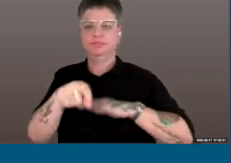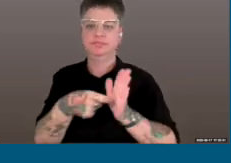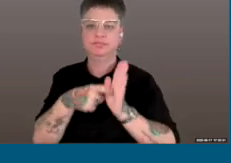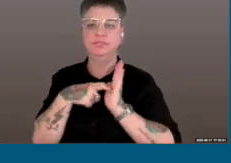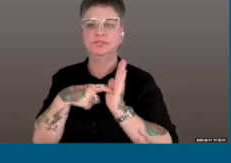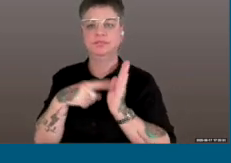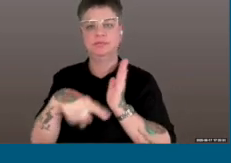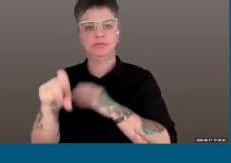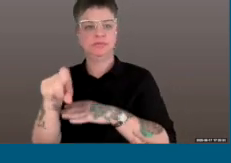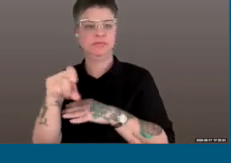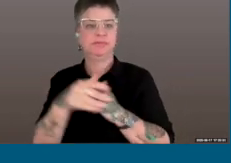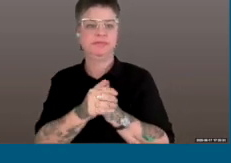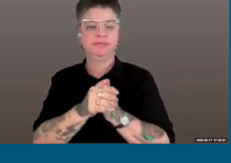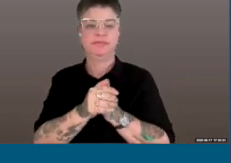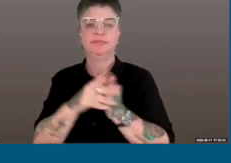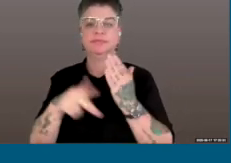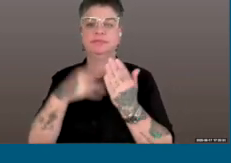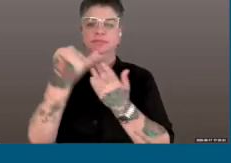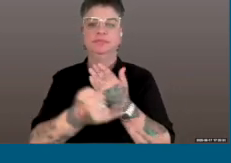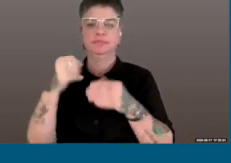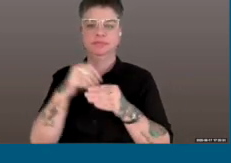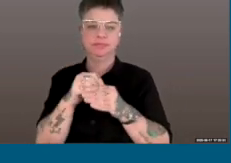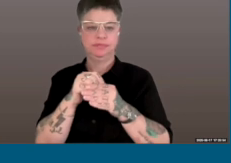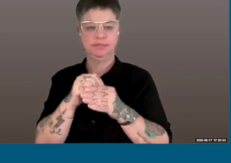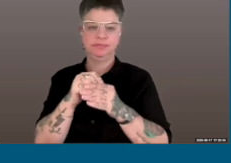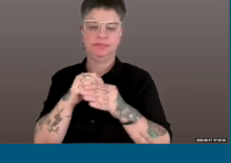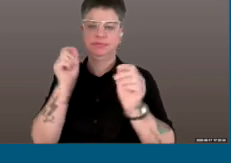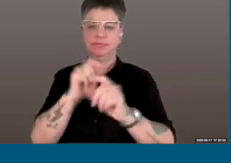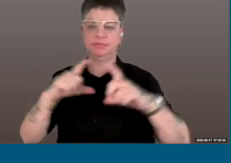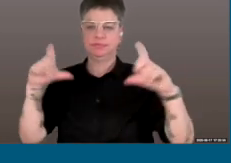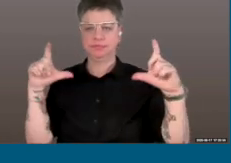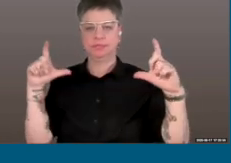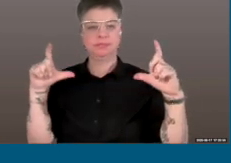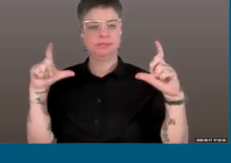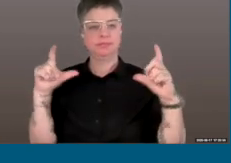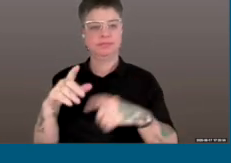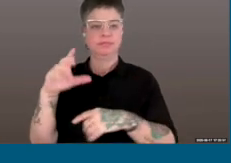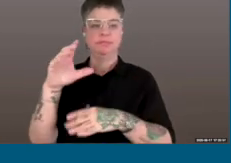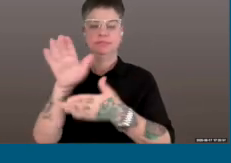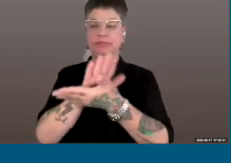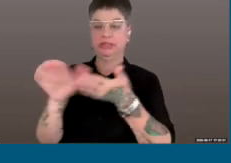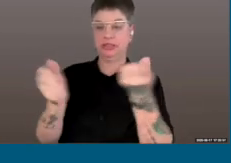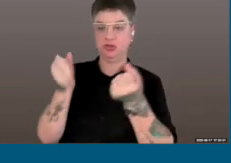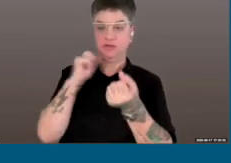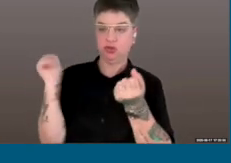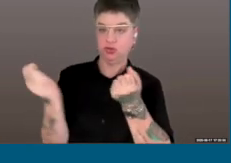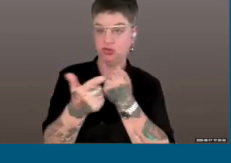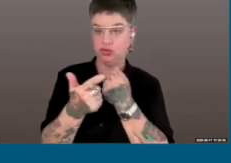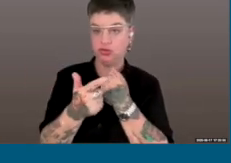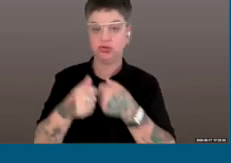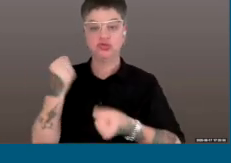light-duty zero-emission vehicle market, including a trajectory analysis to reaching 2030 ZEV goals.